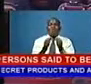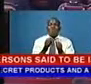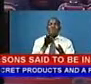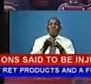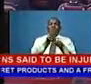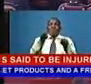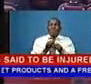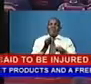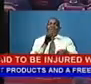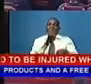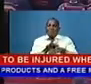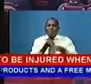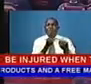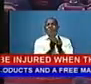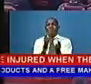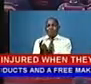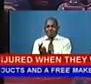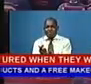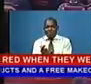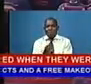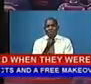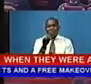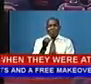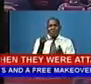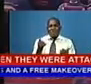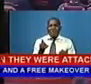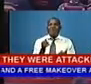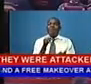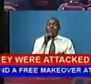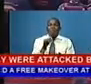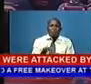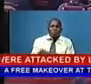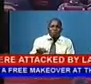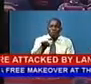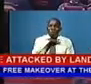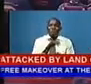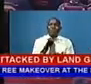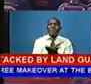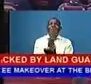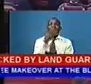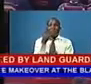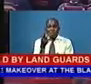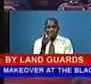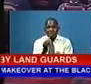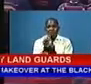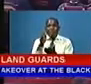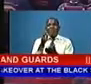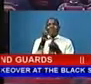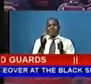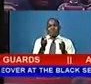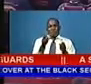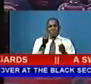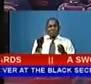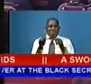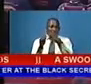your listing? Recategorization. Yes. That is so. It is not the whole of the thing sheet that they are talking of.